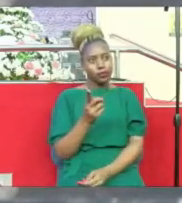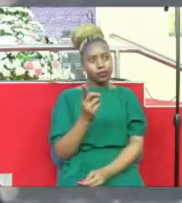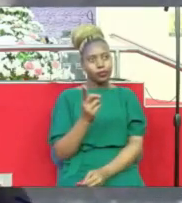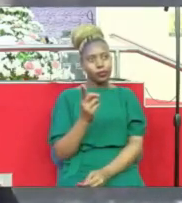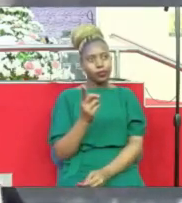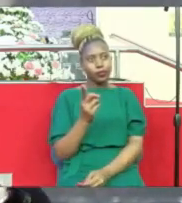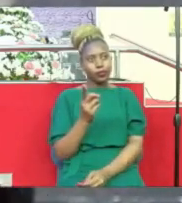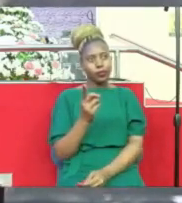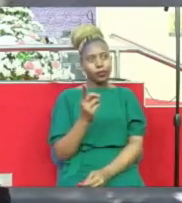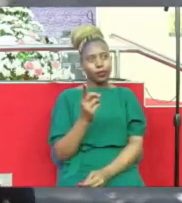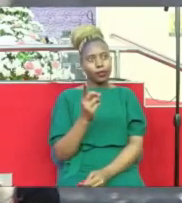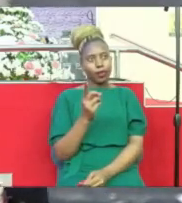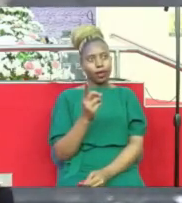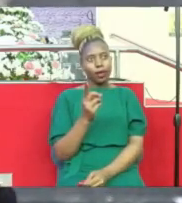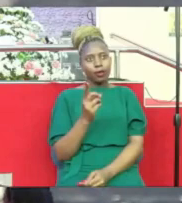straighten up your back,